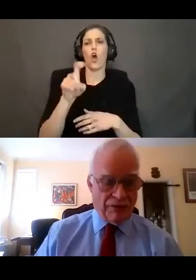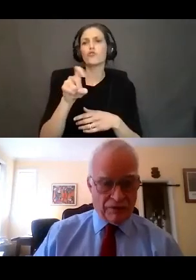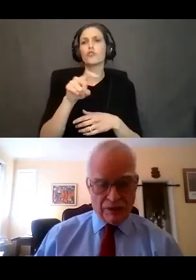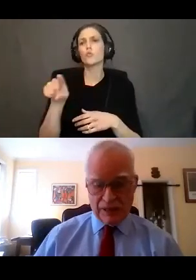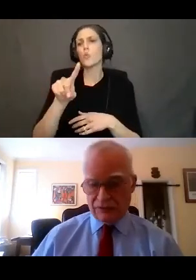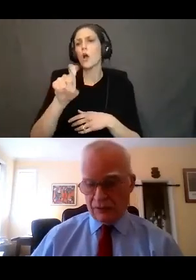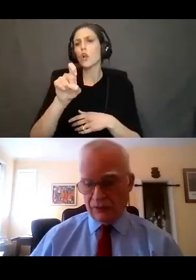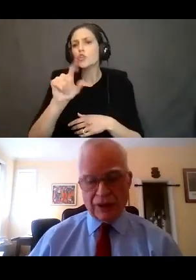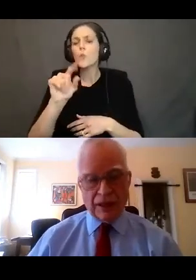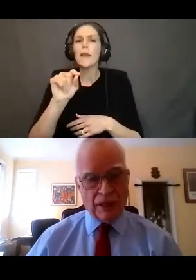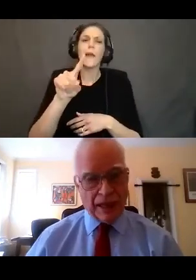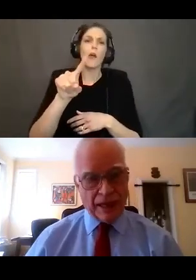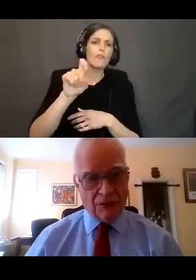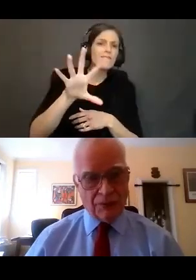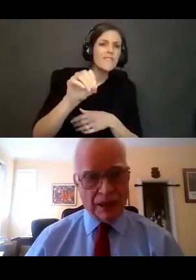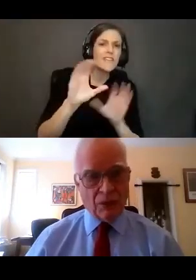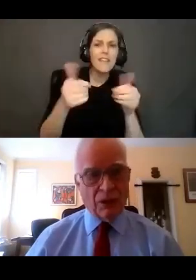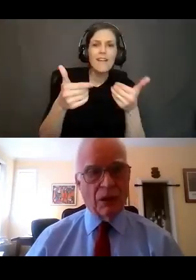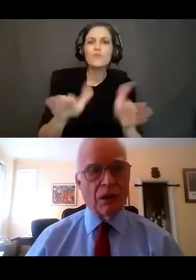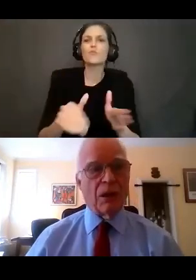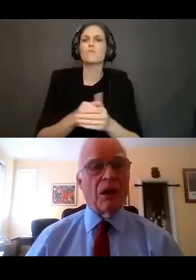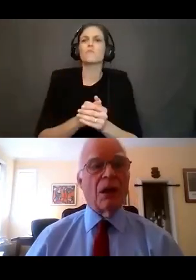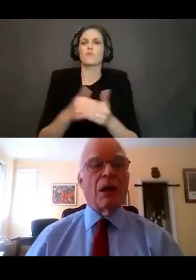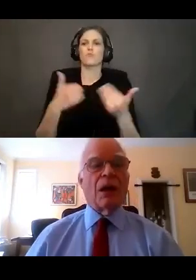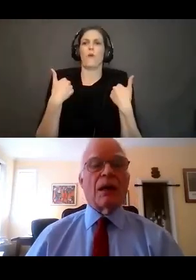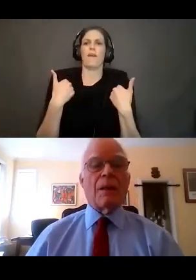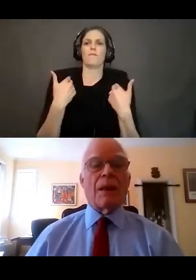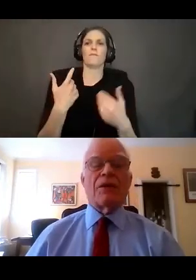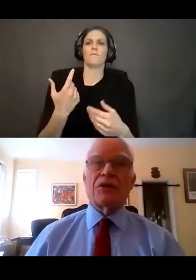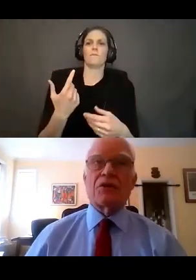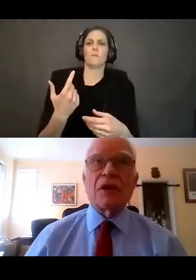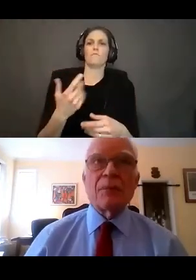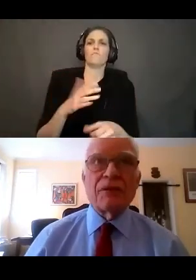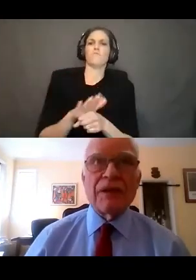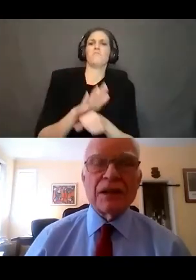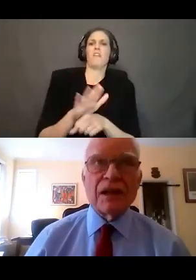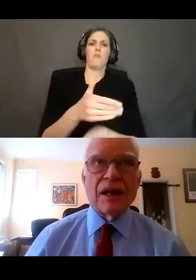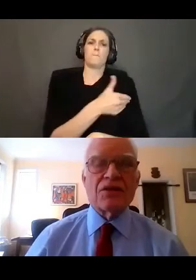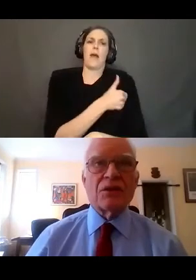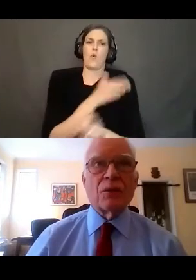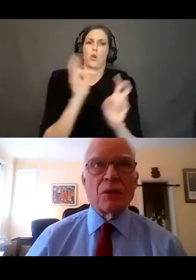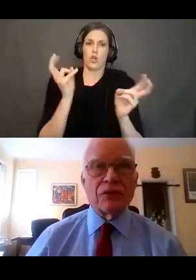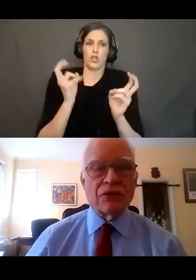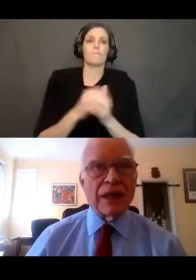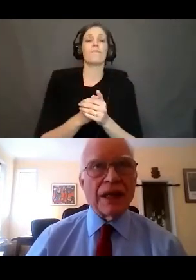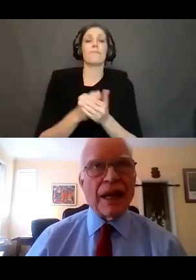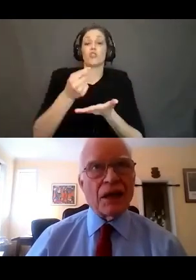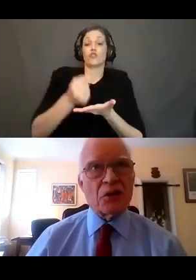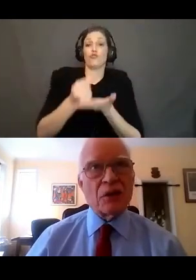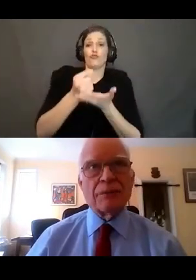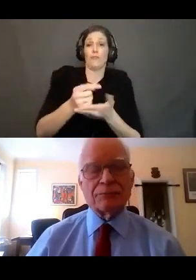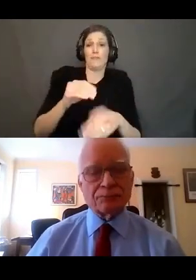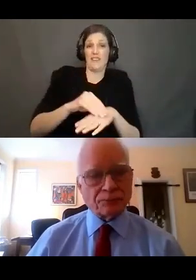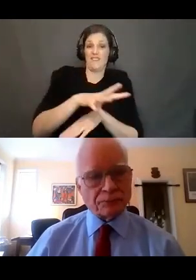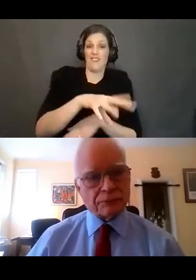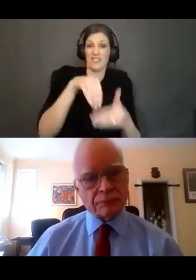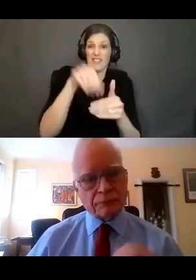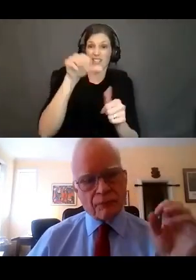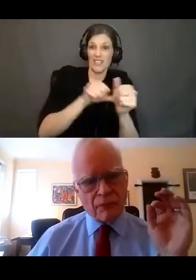or 150 classrooms. You get adequate power. There's a treatment effect in each school, so we can